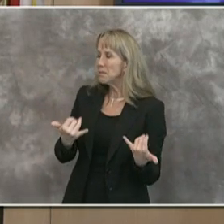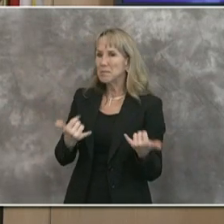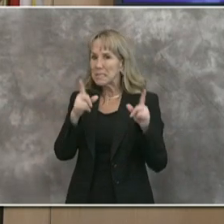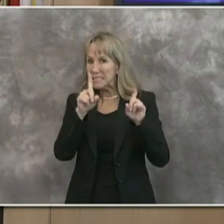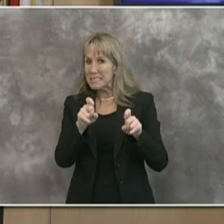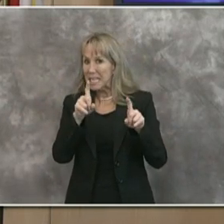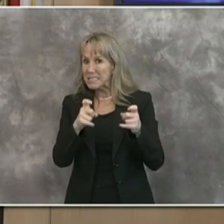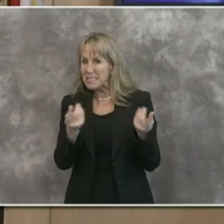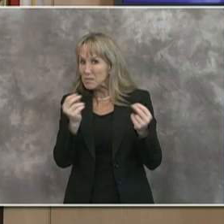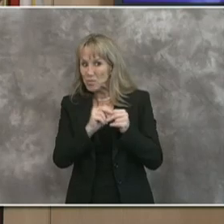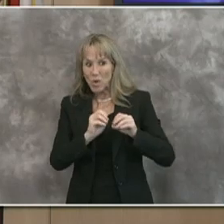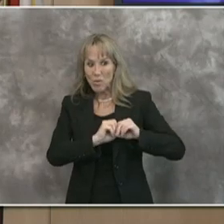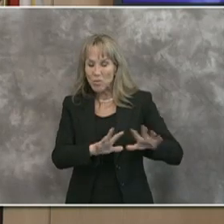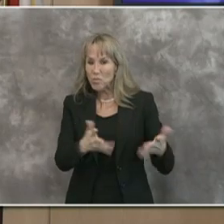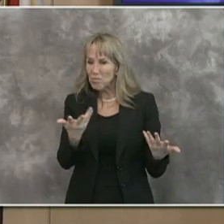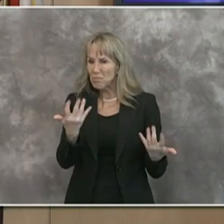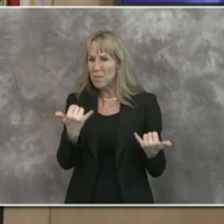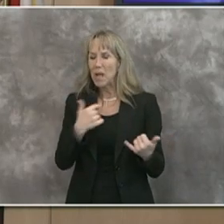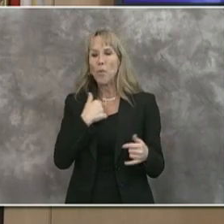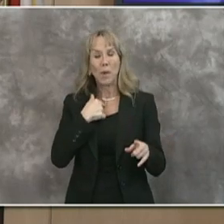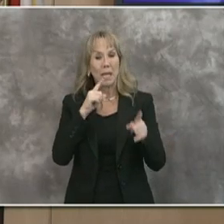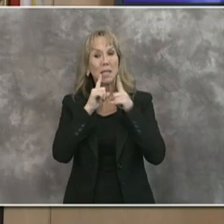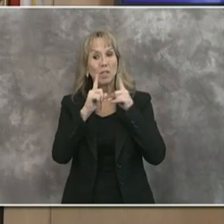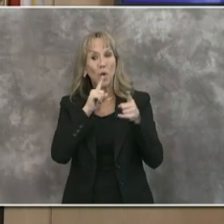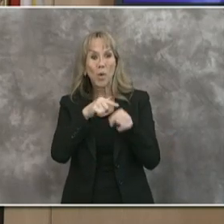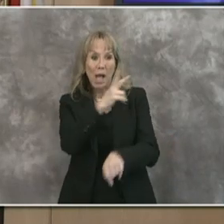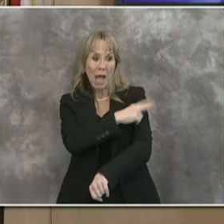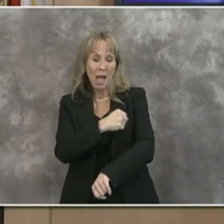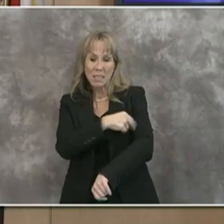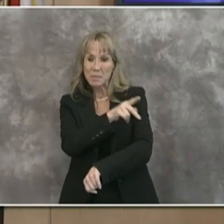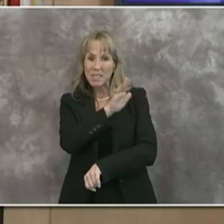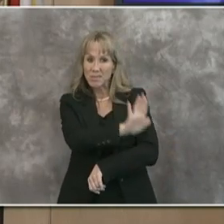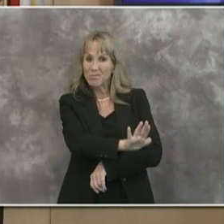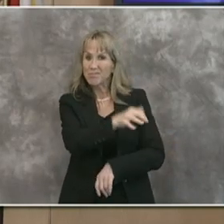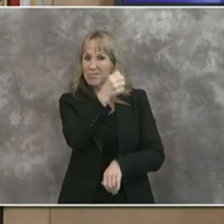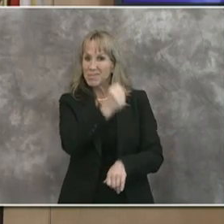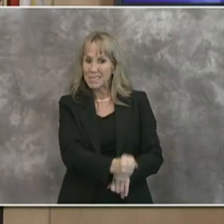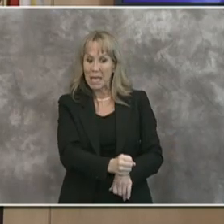more serious, too. We've been talking to hospital executives. They say